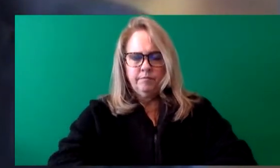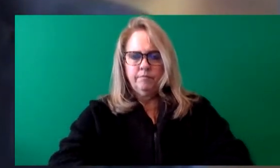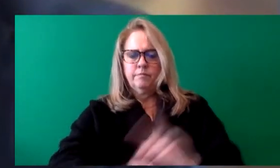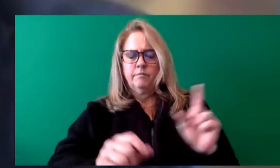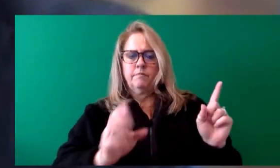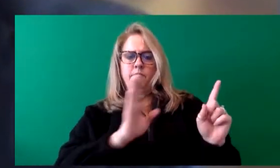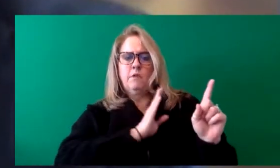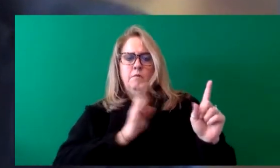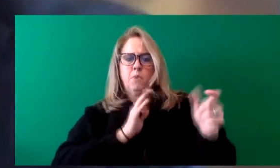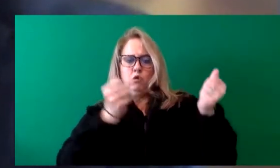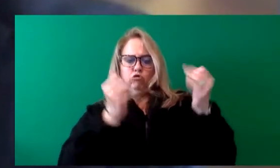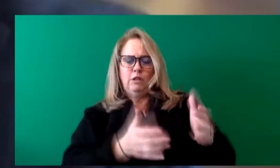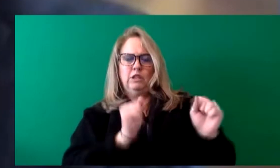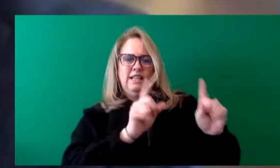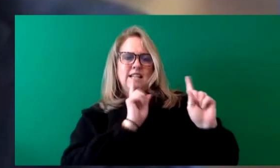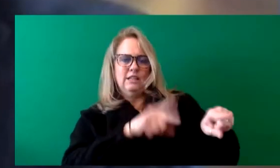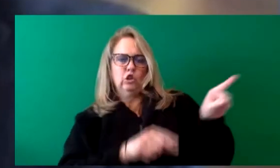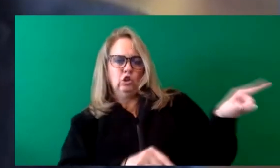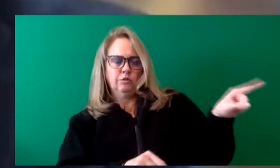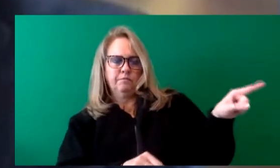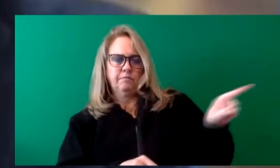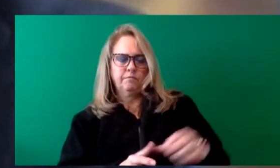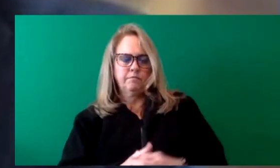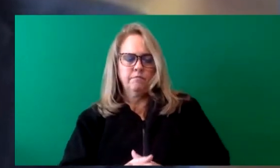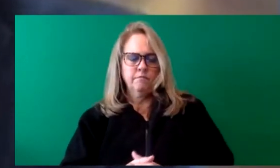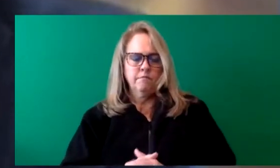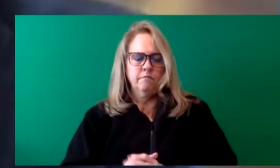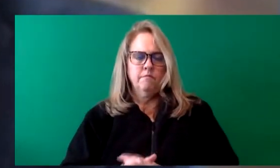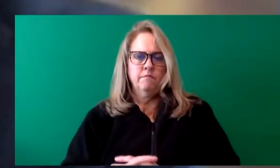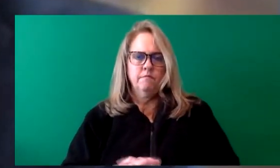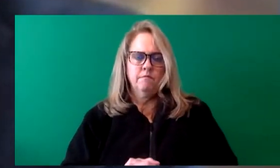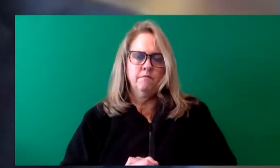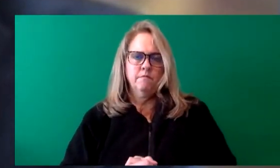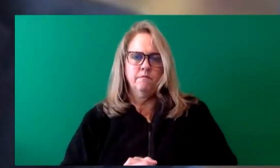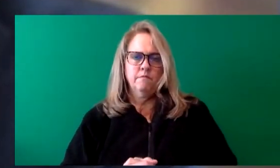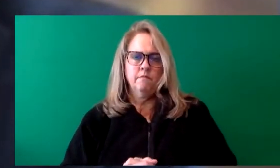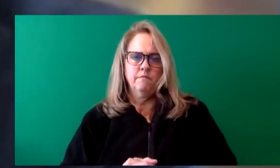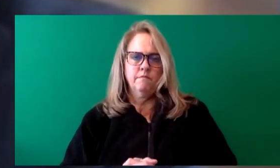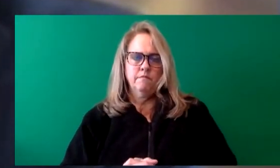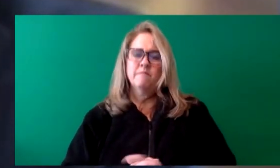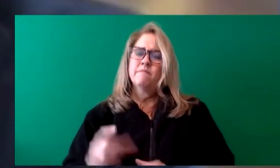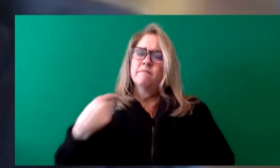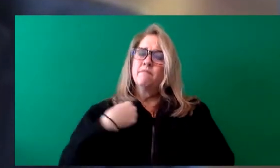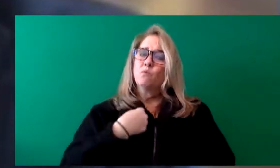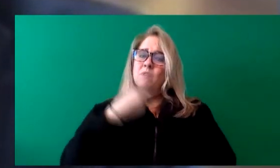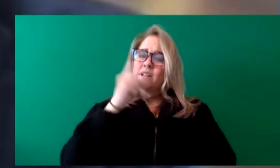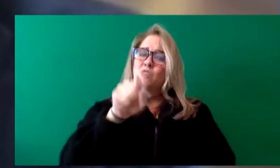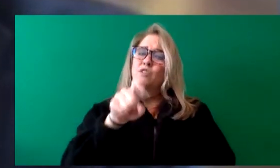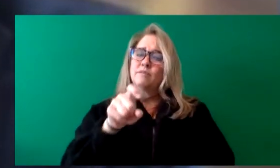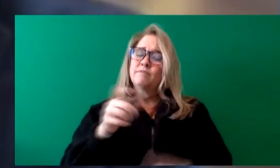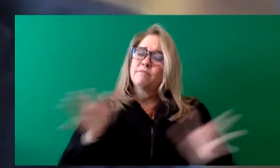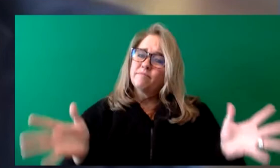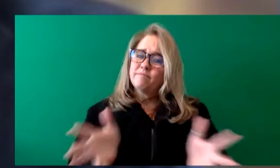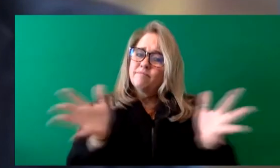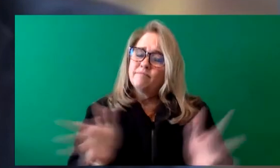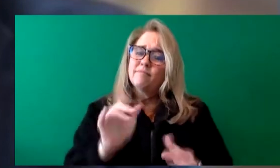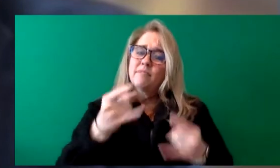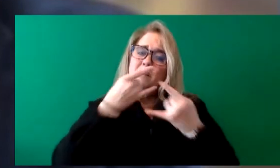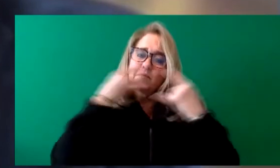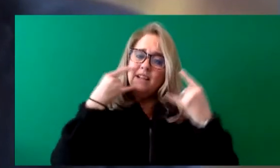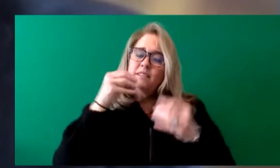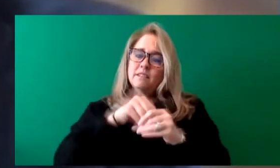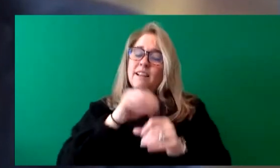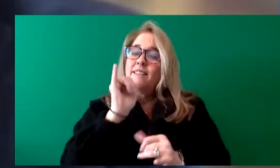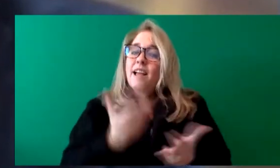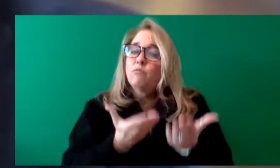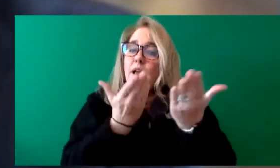evidence now is that we should all be encouraged to wear masks indoors, but it's a recommendation, not a requirement. And so I